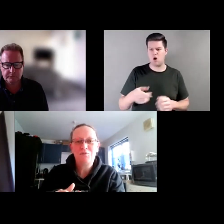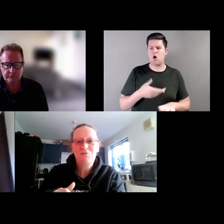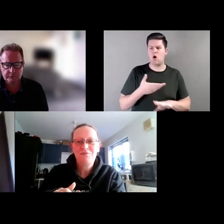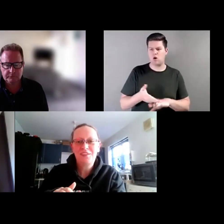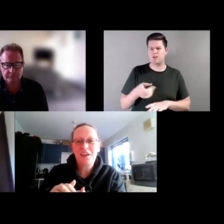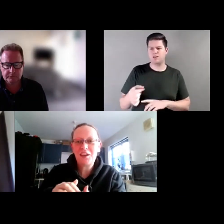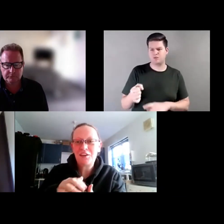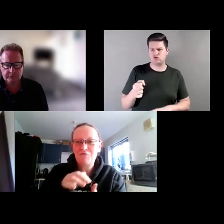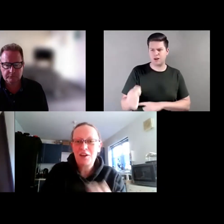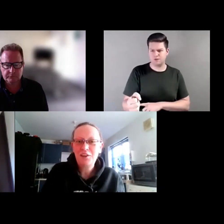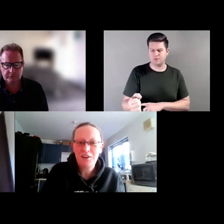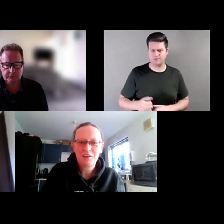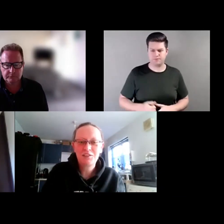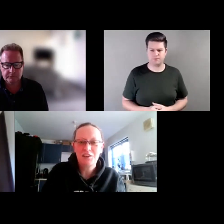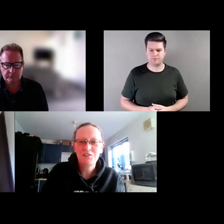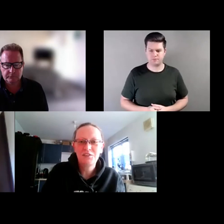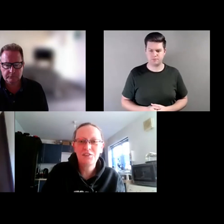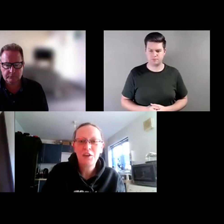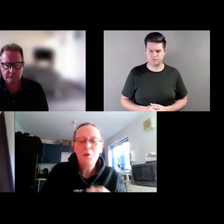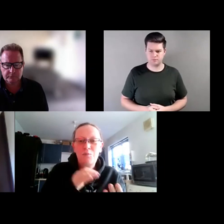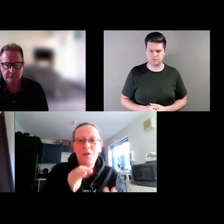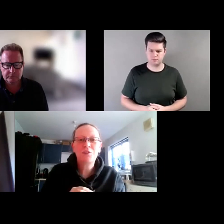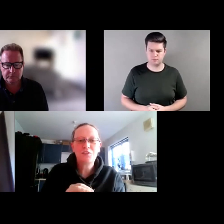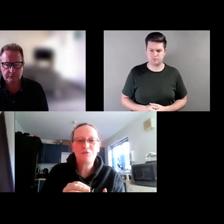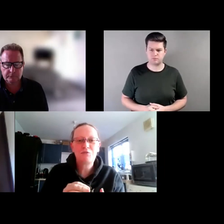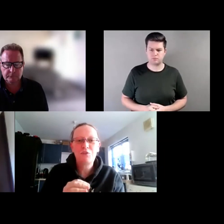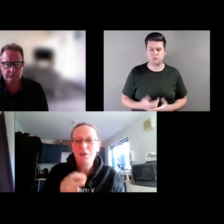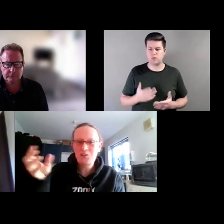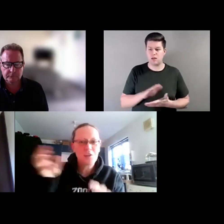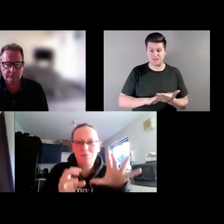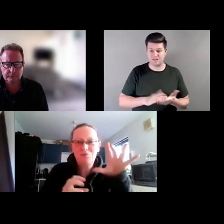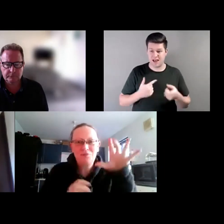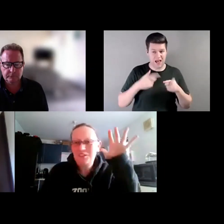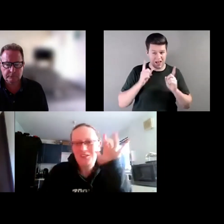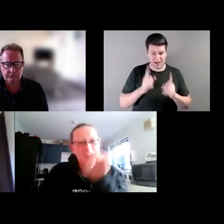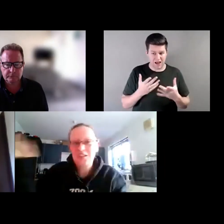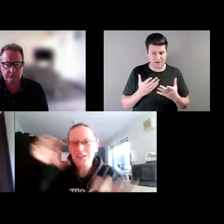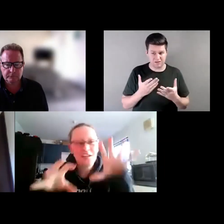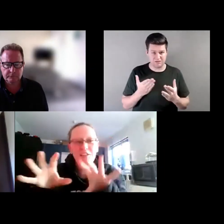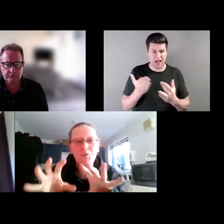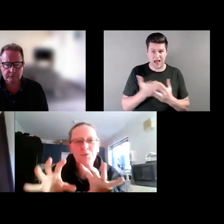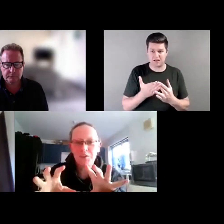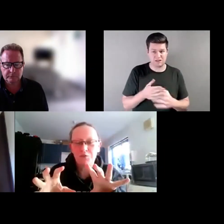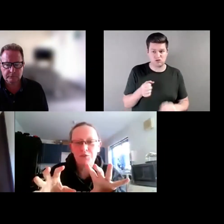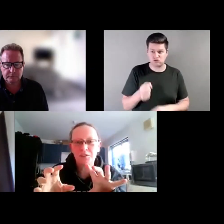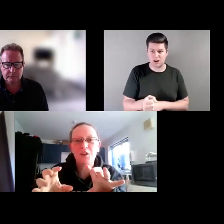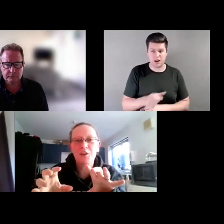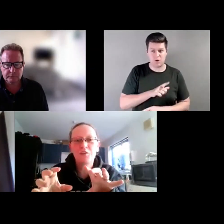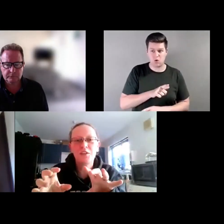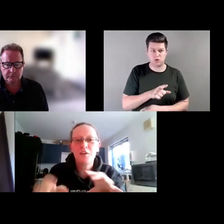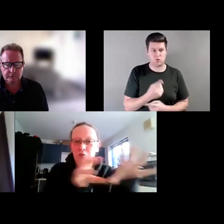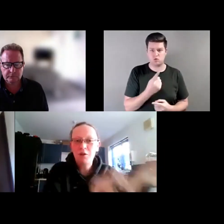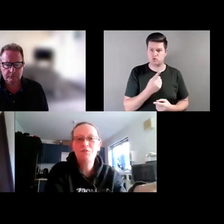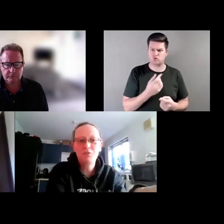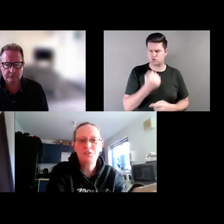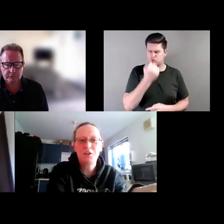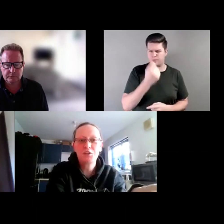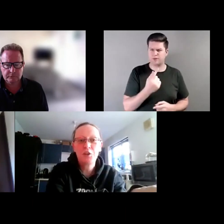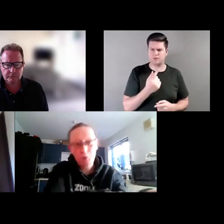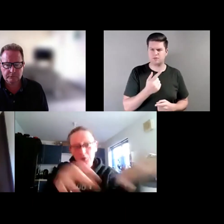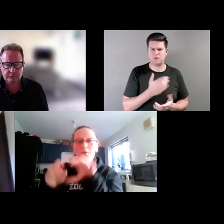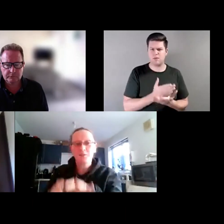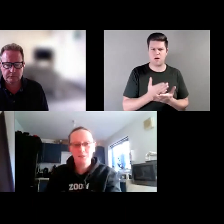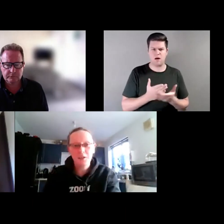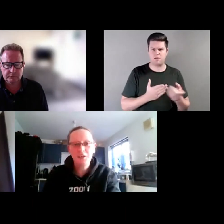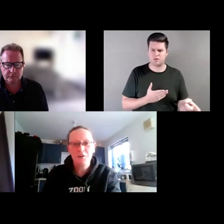I can't get rail access because of some silly aspect of things that I can't say I've arrived at the station,